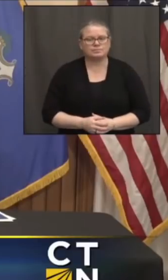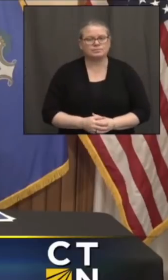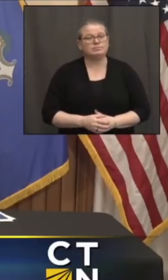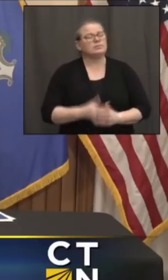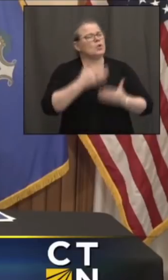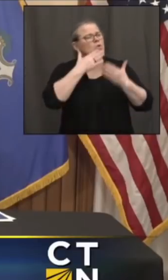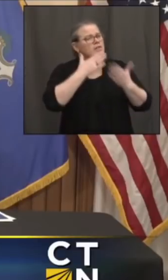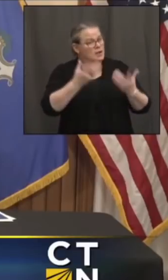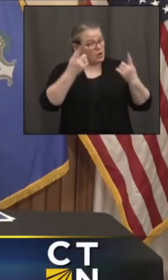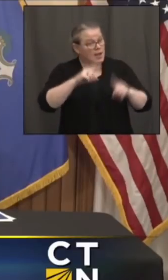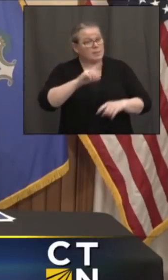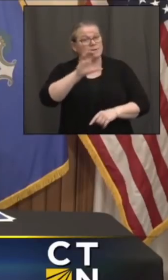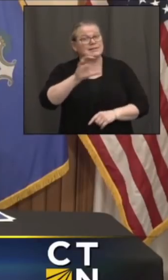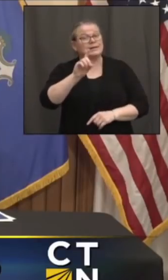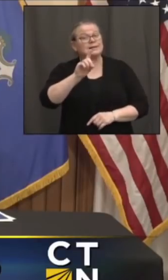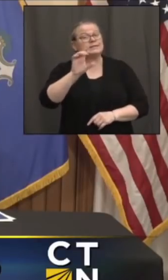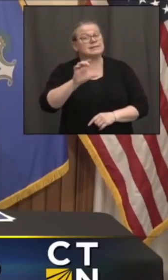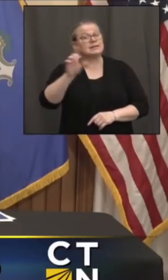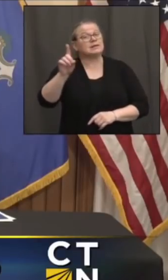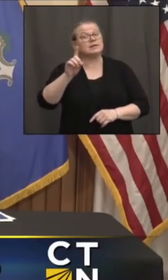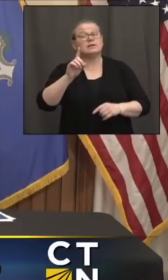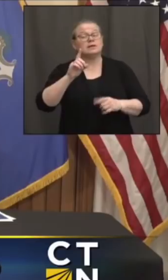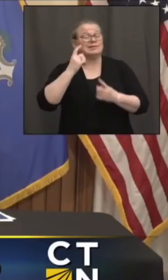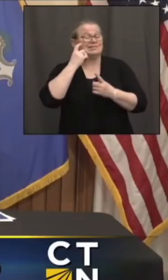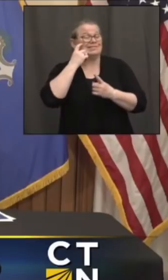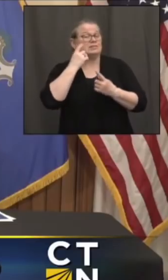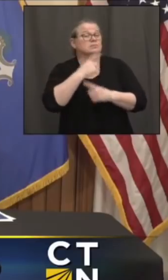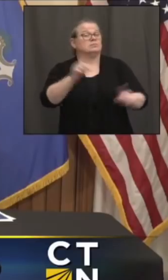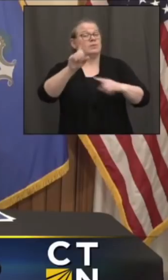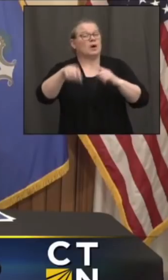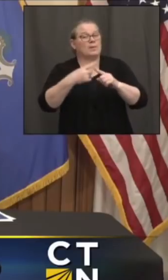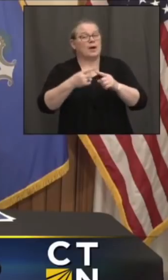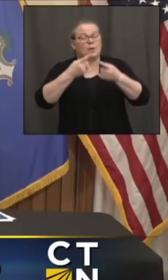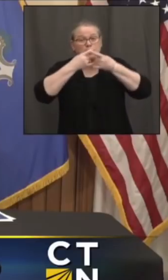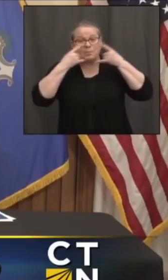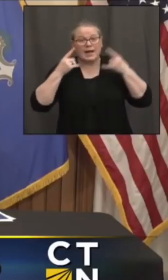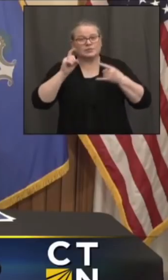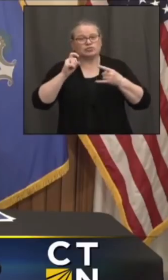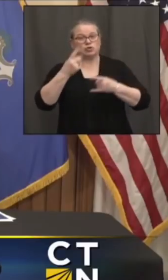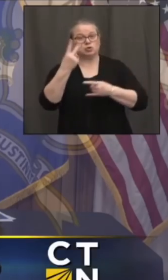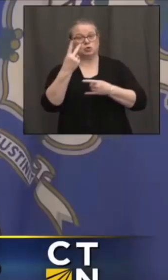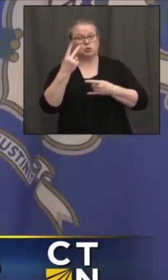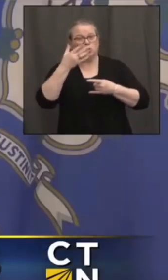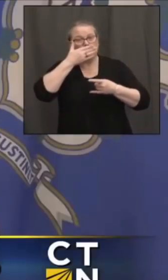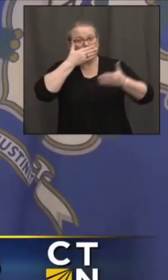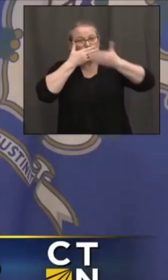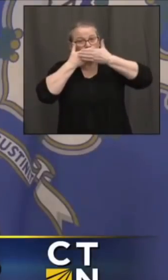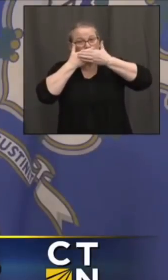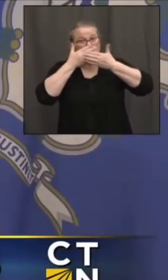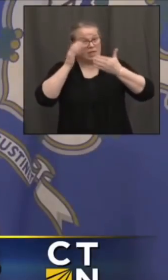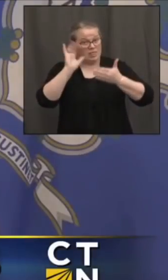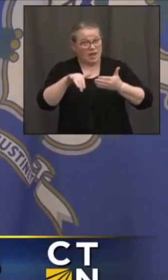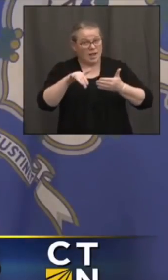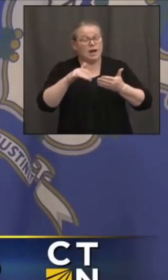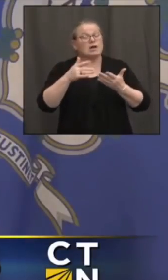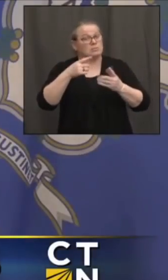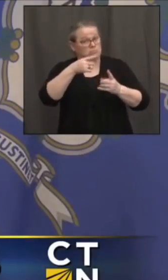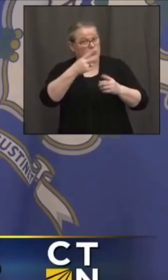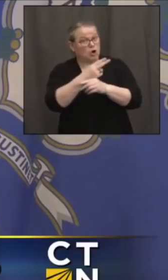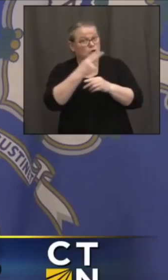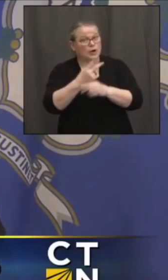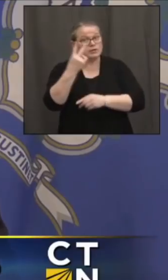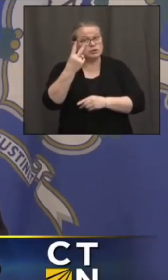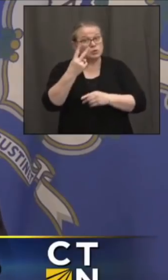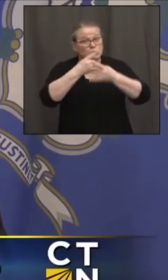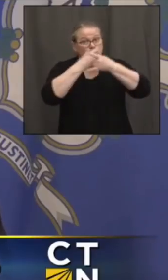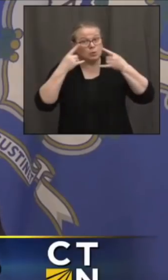day. Are you wearing 2 masks whenever you go out, or what's your take? No, I wear 1 mask at this point. If you